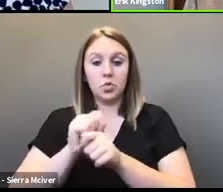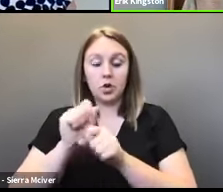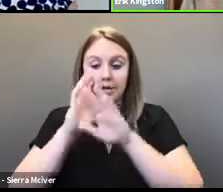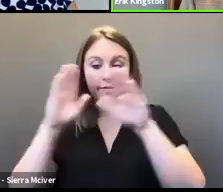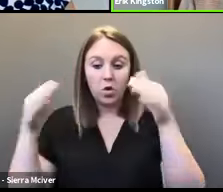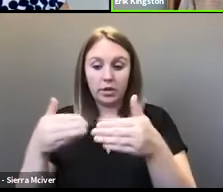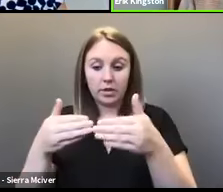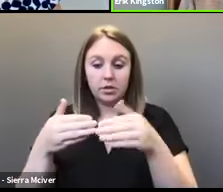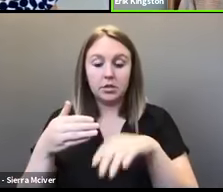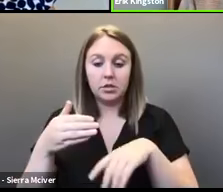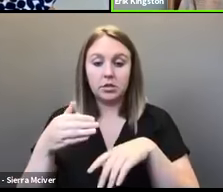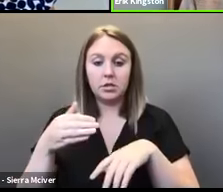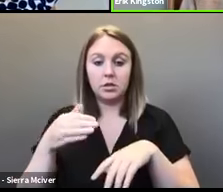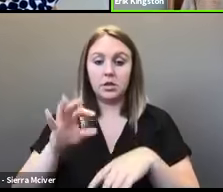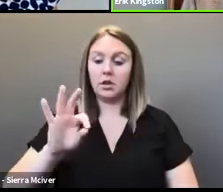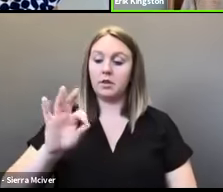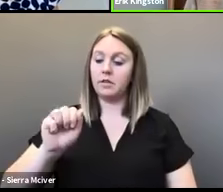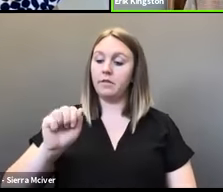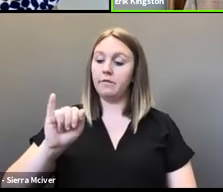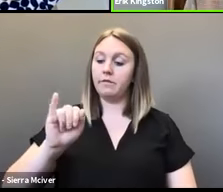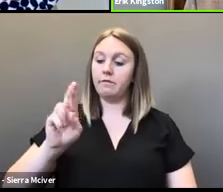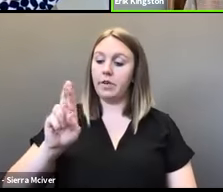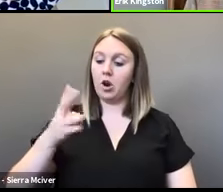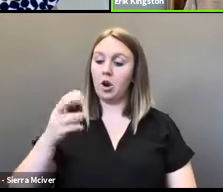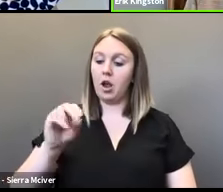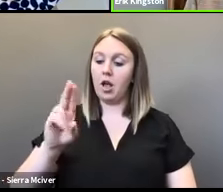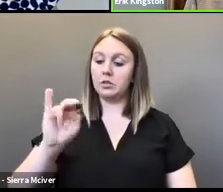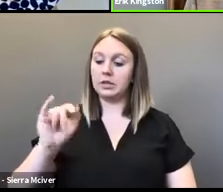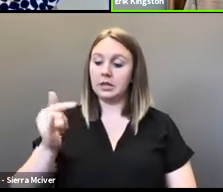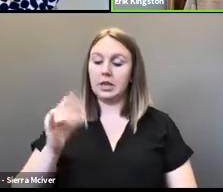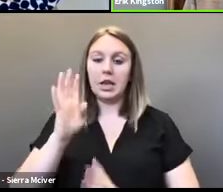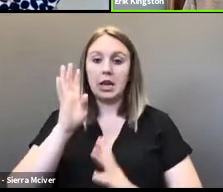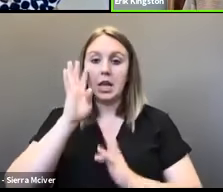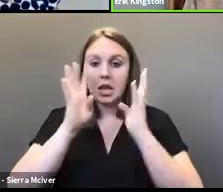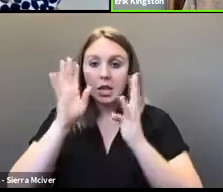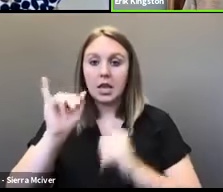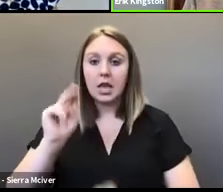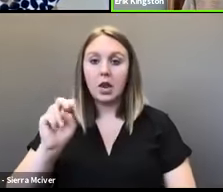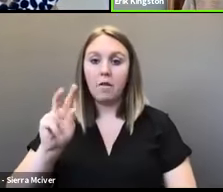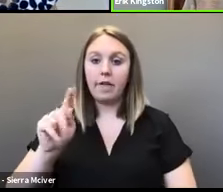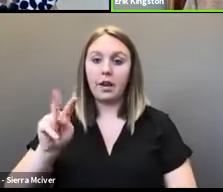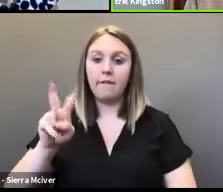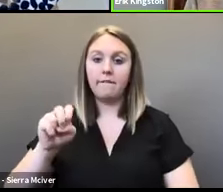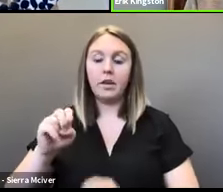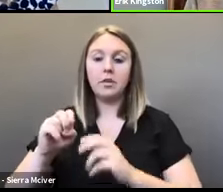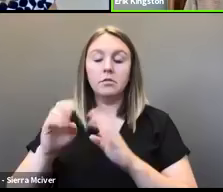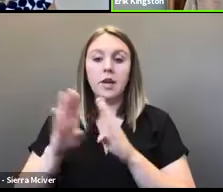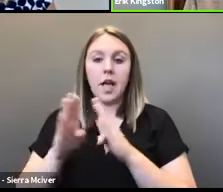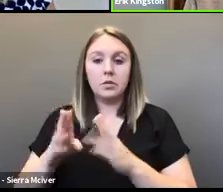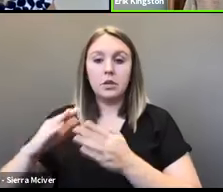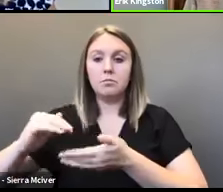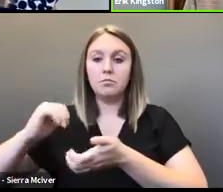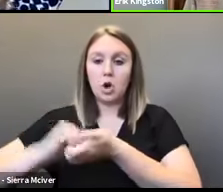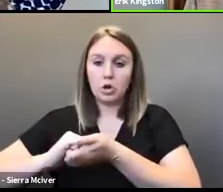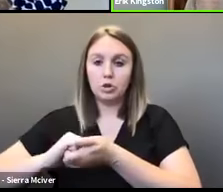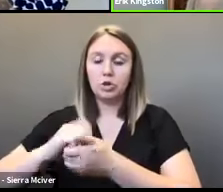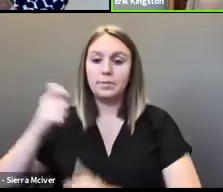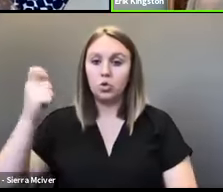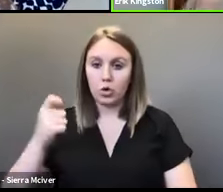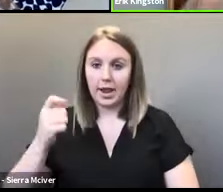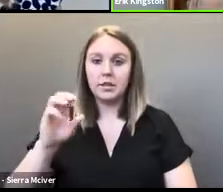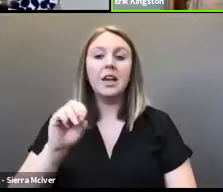and let's see fair housing and innovative partnerships grant education outreach outreach initiatives.